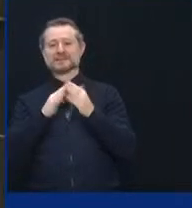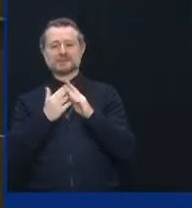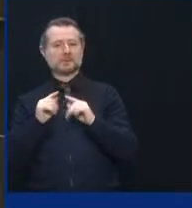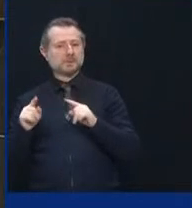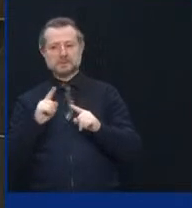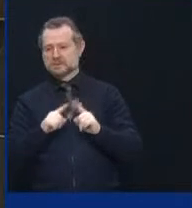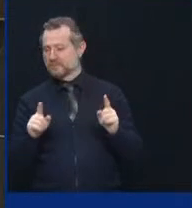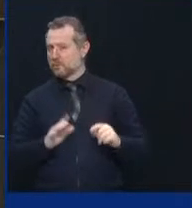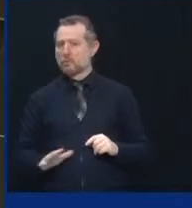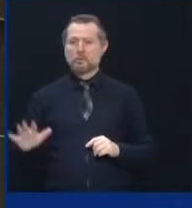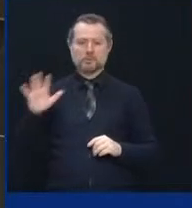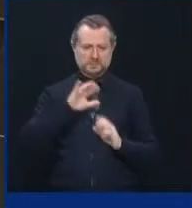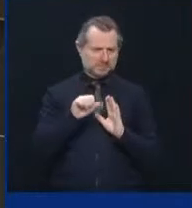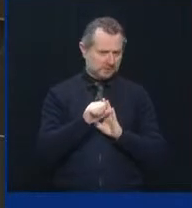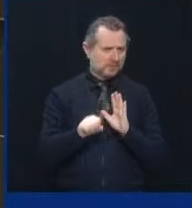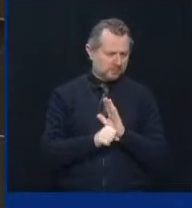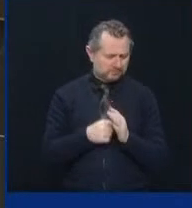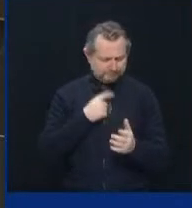state.